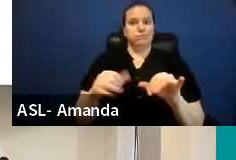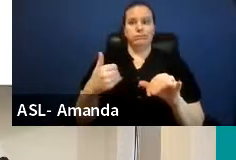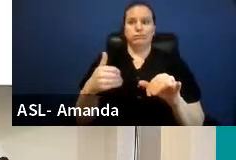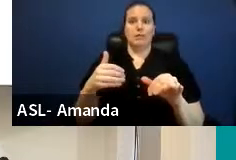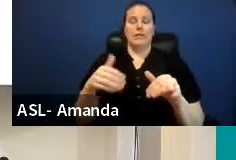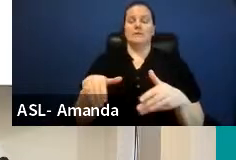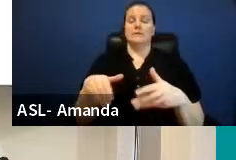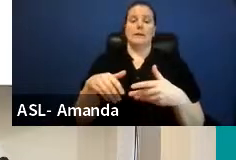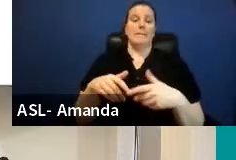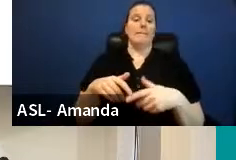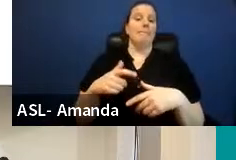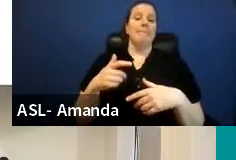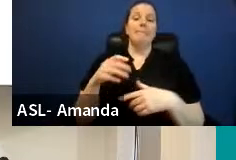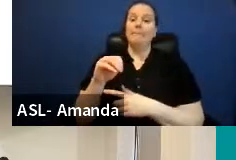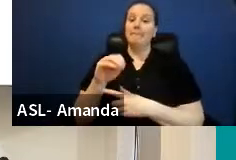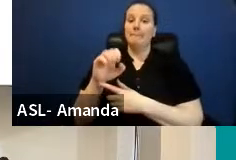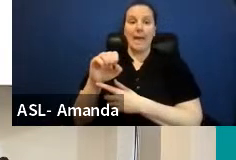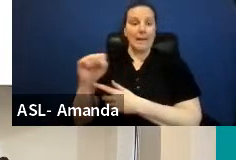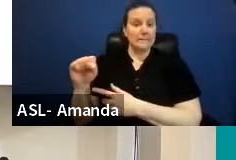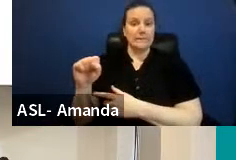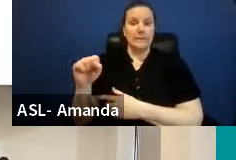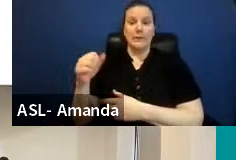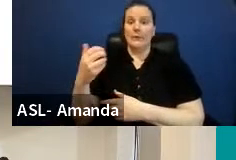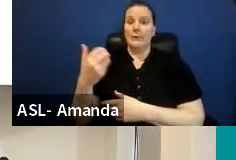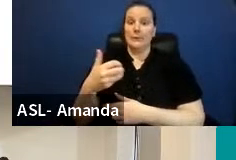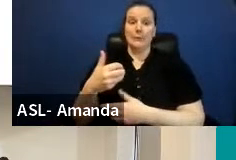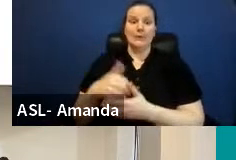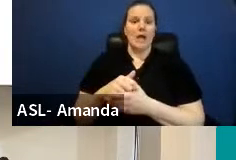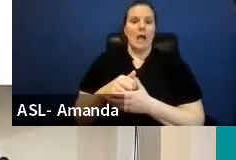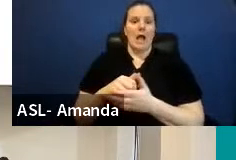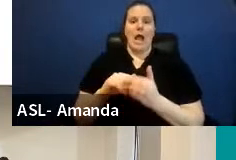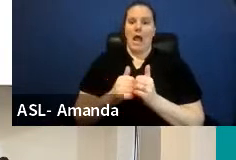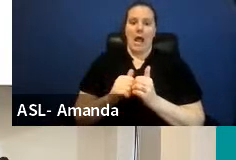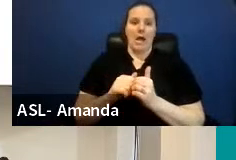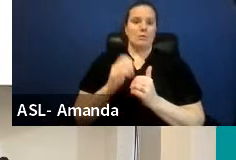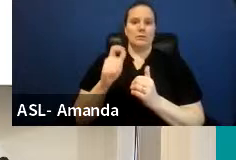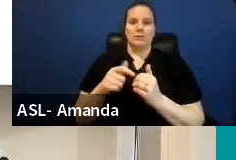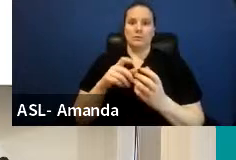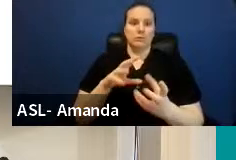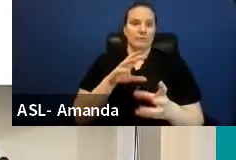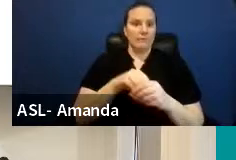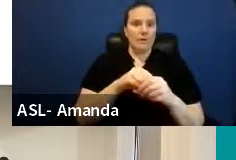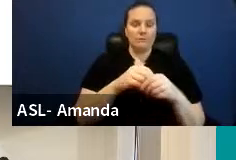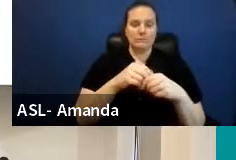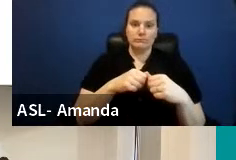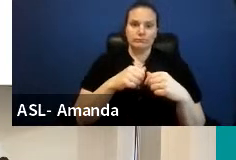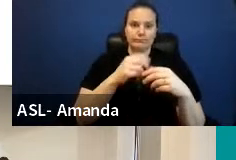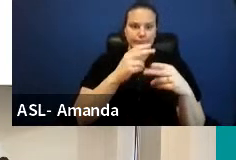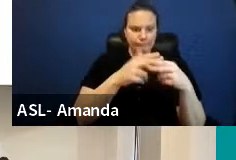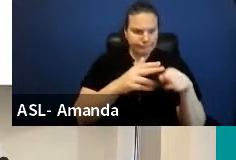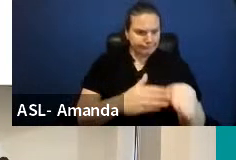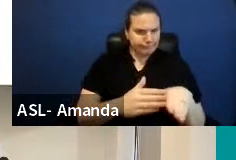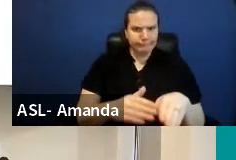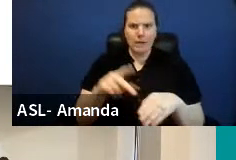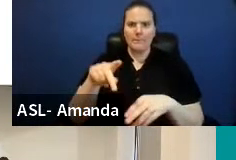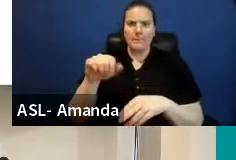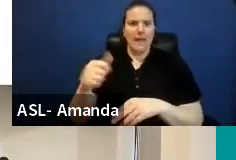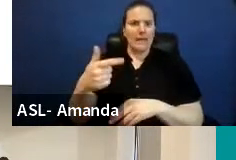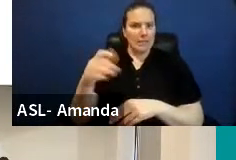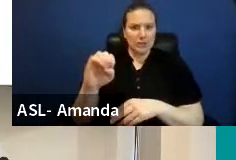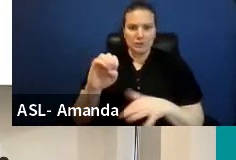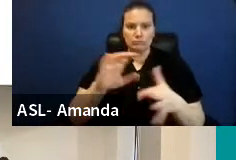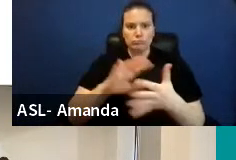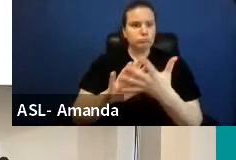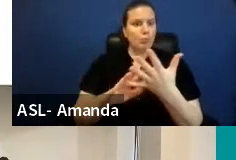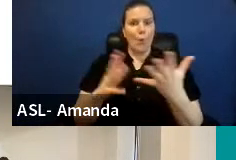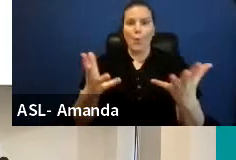mess. And how we're going to need to approach constructing it and breaking down those packages, and what